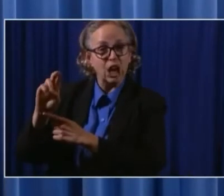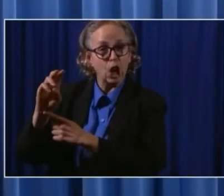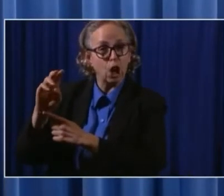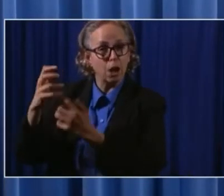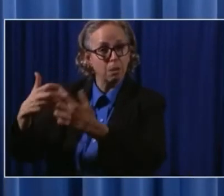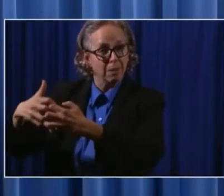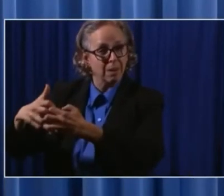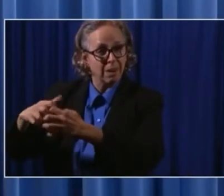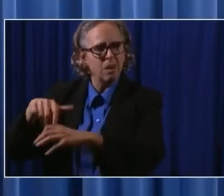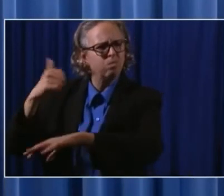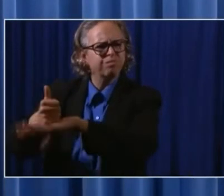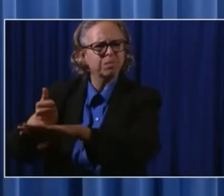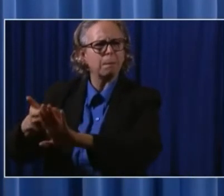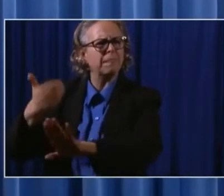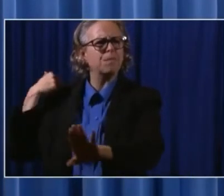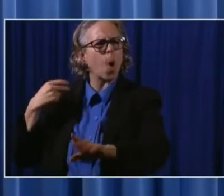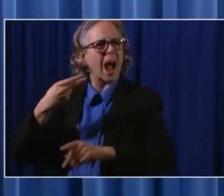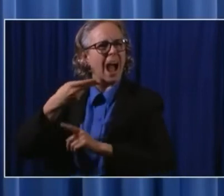non-carbon polluting